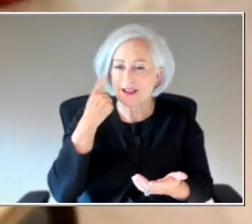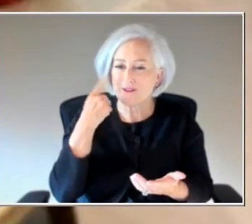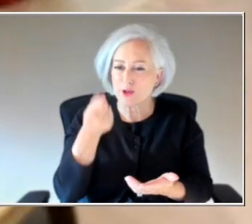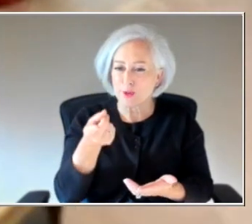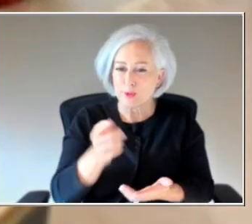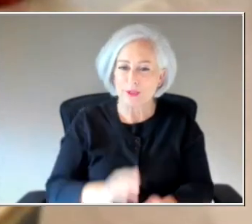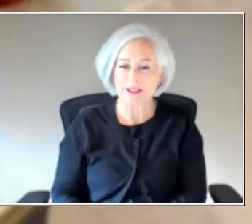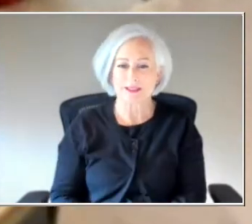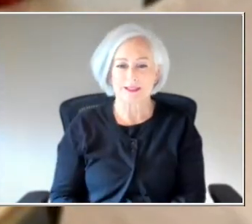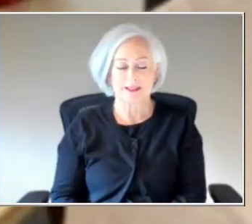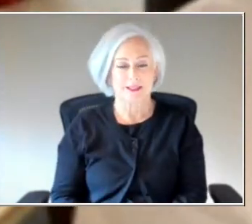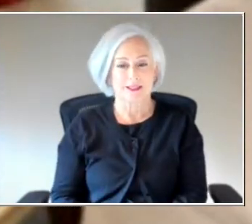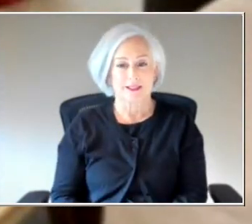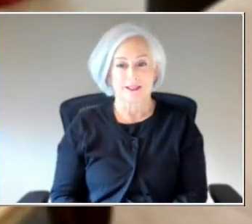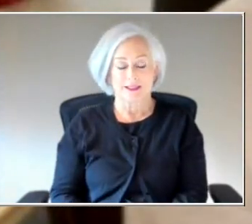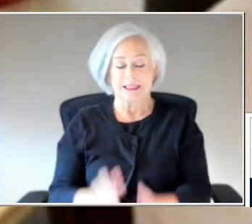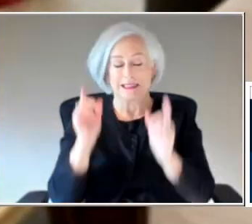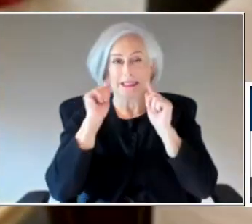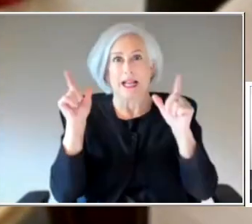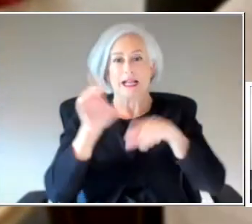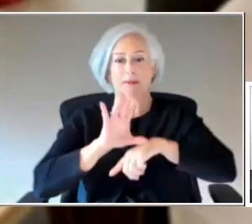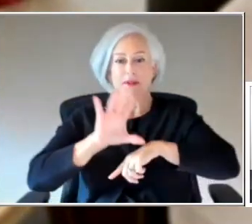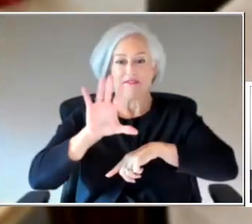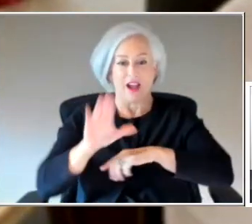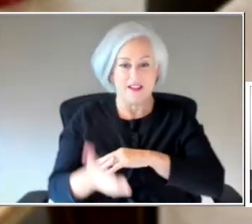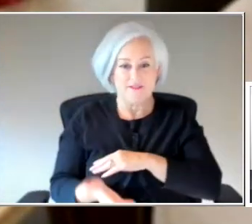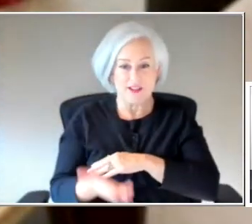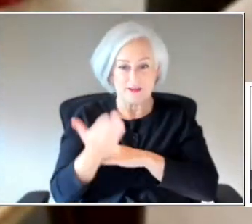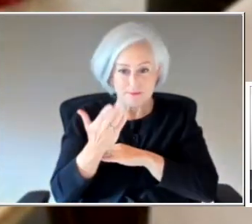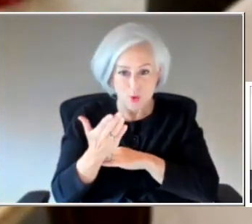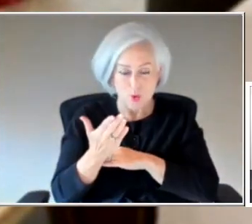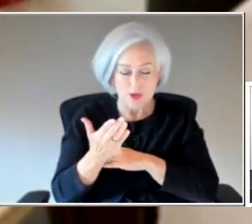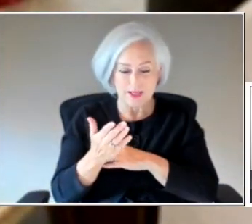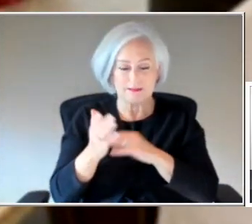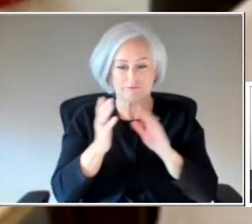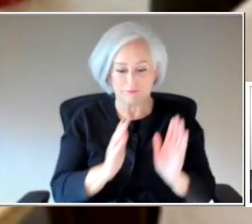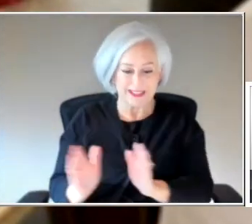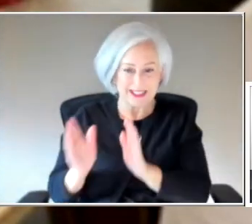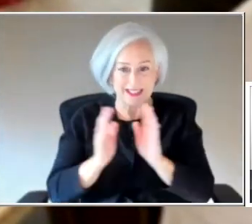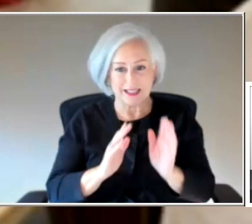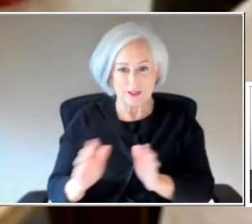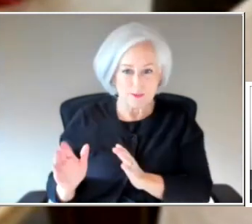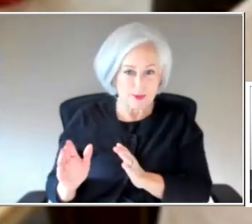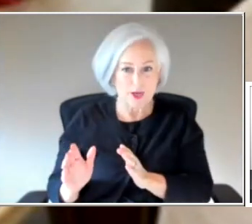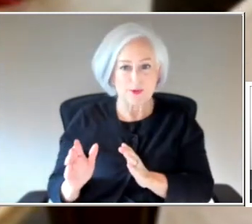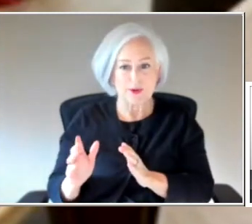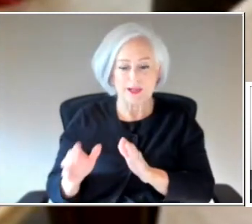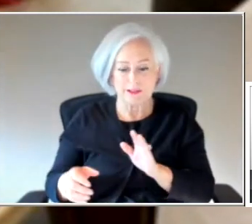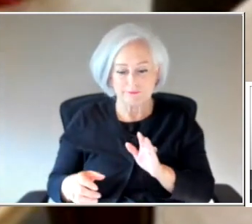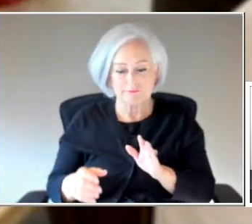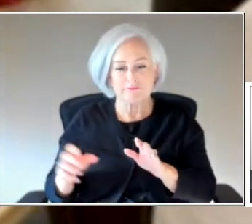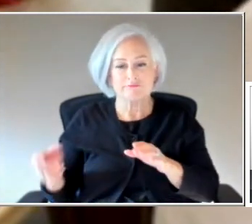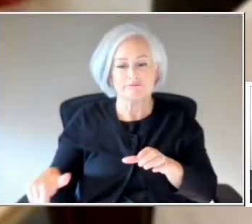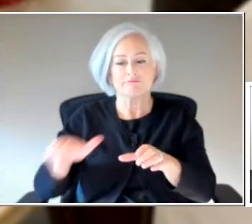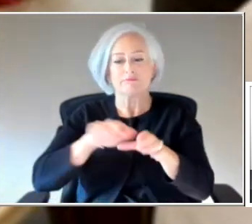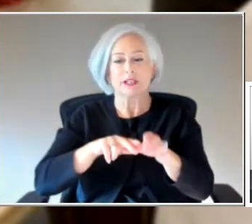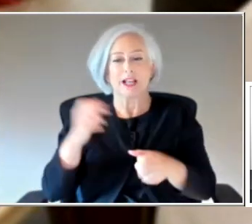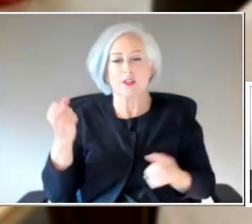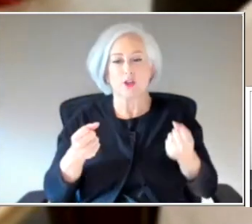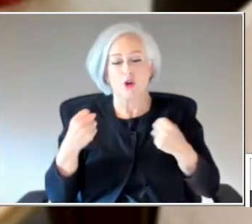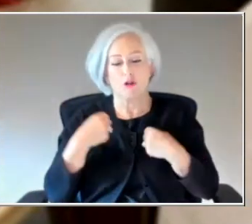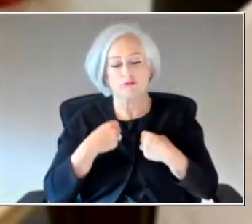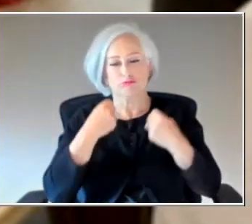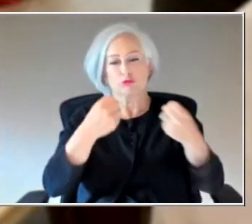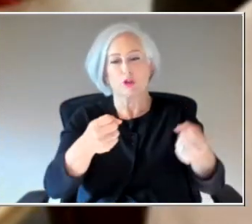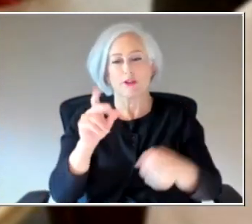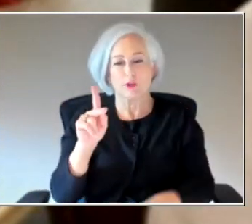Well, I was getting up at like 5 o'clock in the morning and getting her ready, getting them in the car to go down to Kansas City because we're